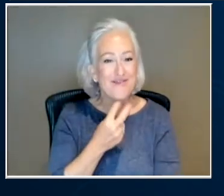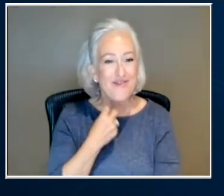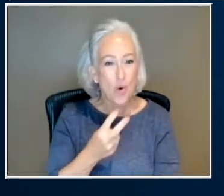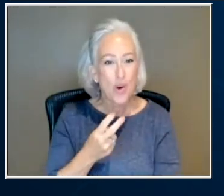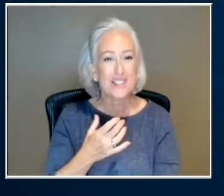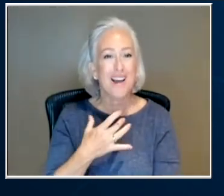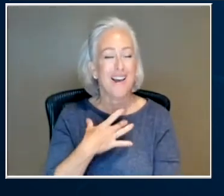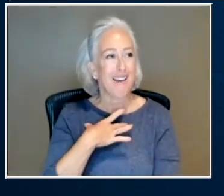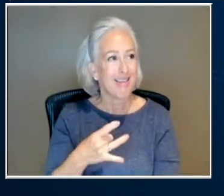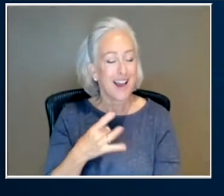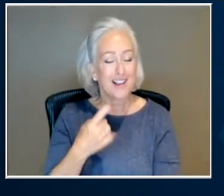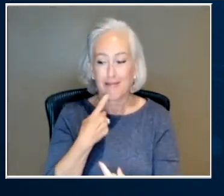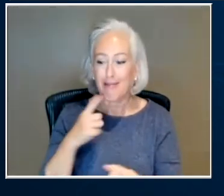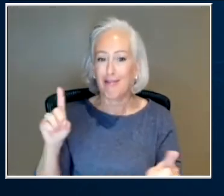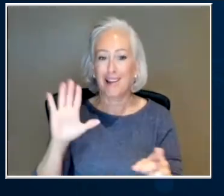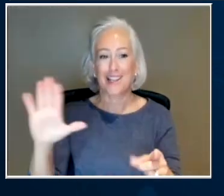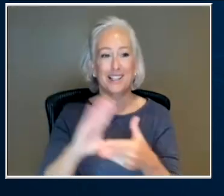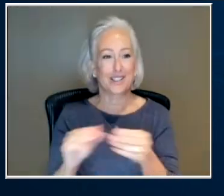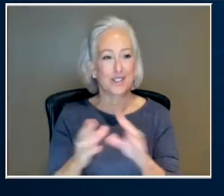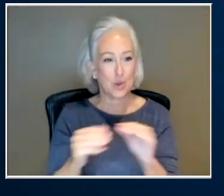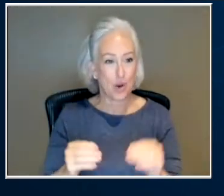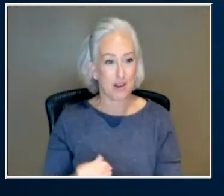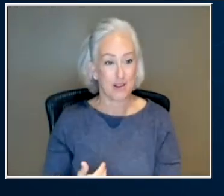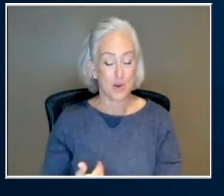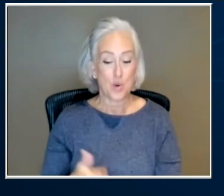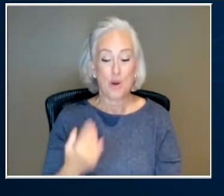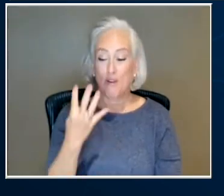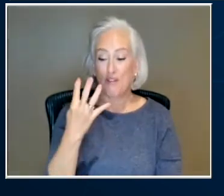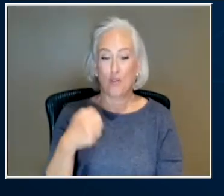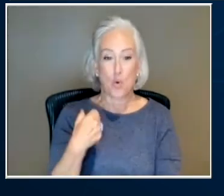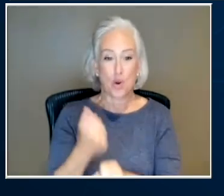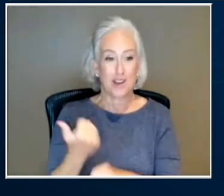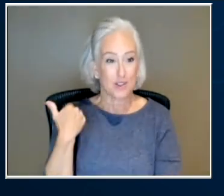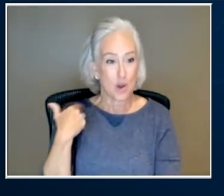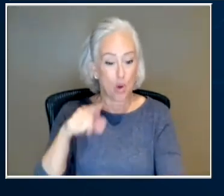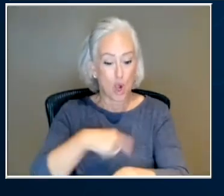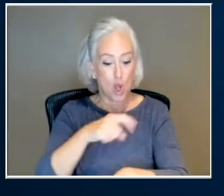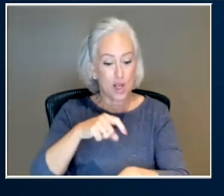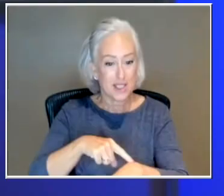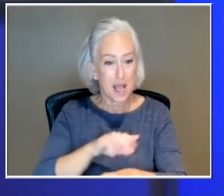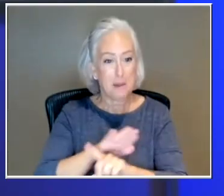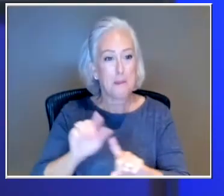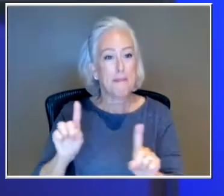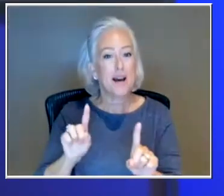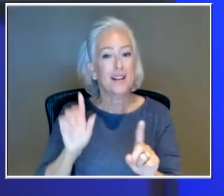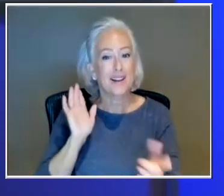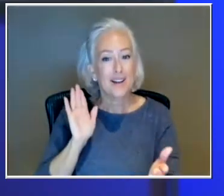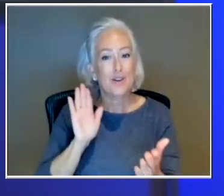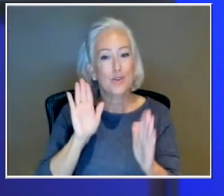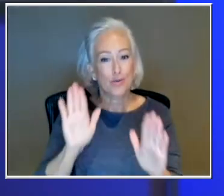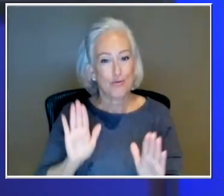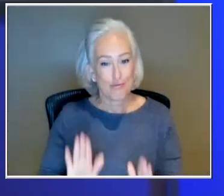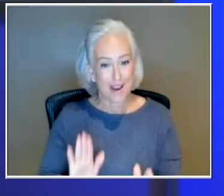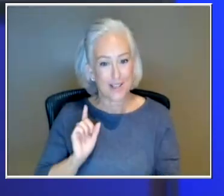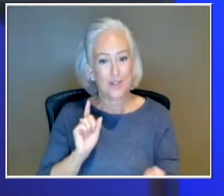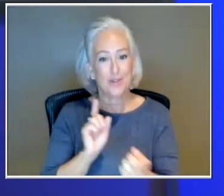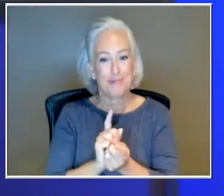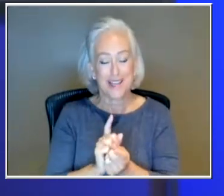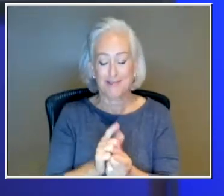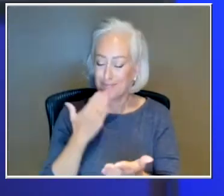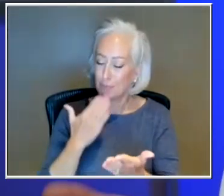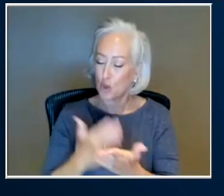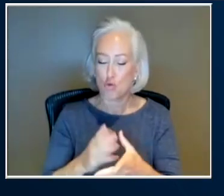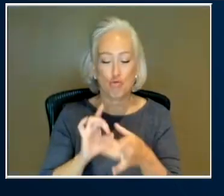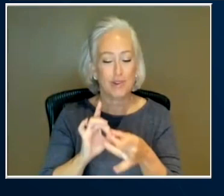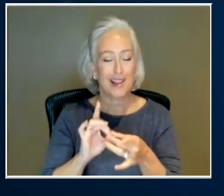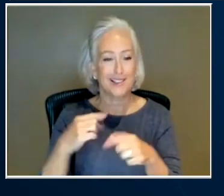mission, right? I mean, obviously 4 years ago is a long time, but it was great getting to meet Gary from the beginning, and obviously we've had a great relationship since then. So